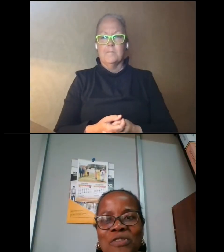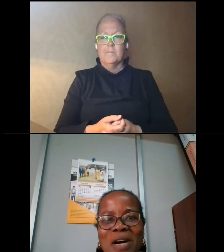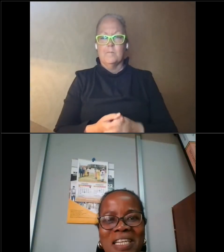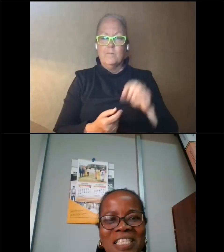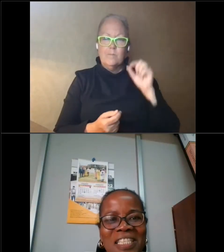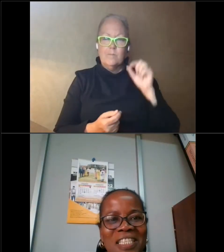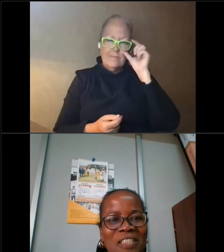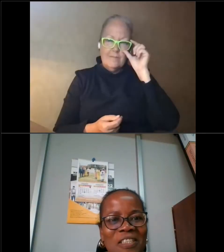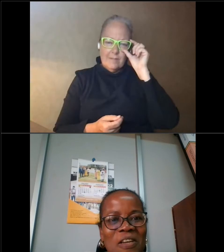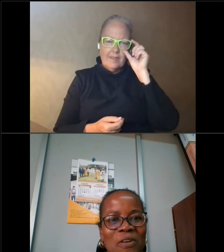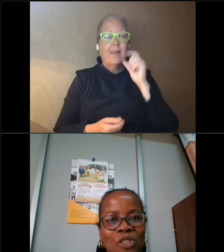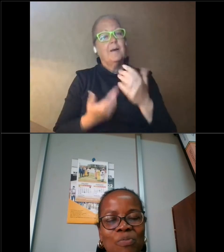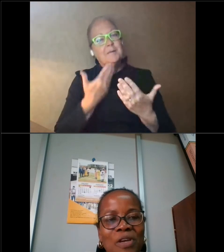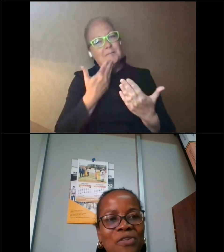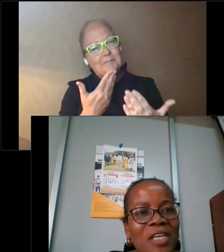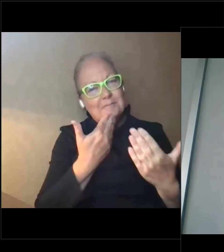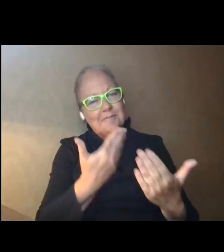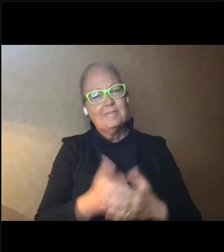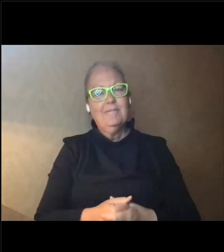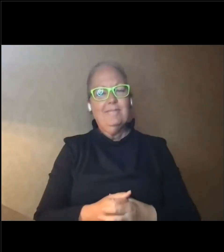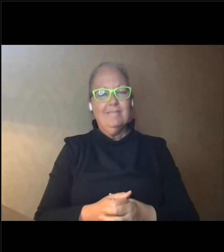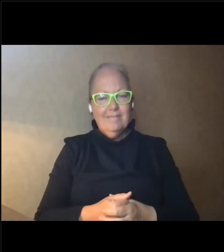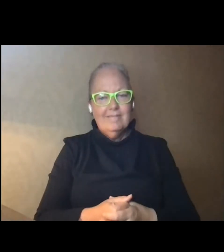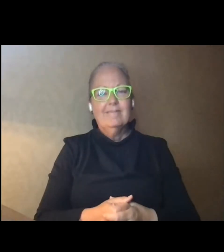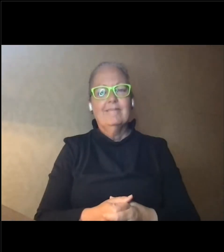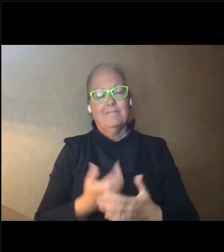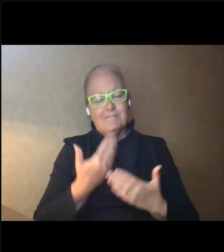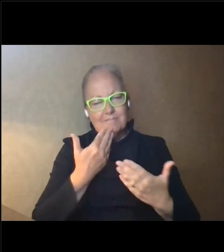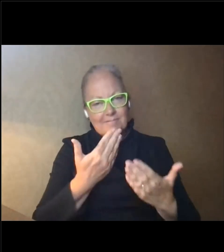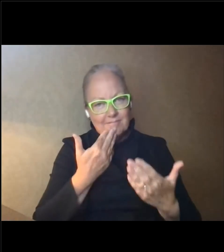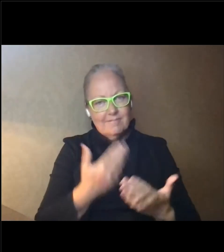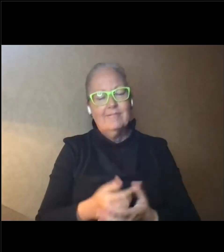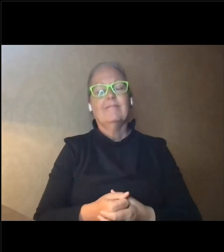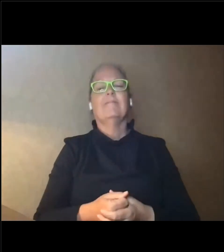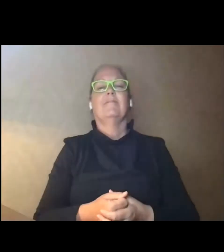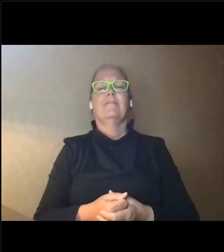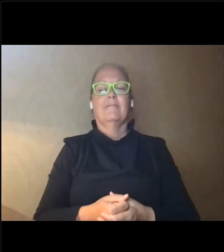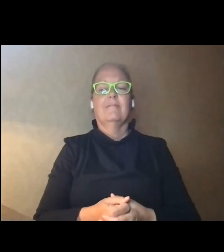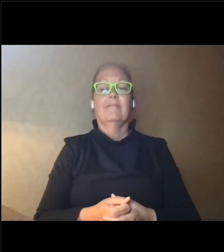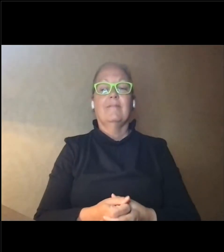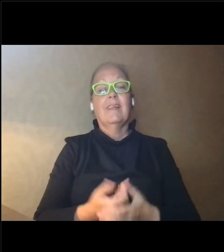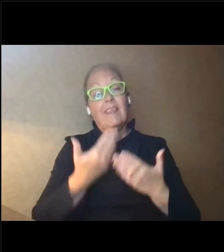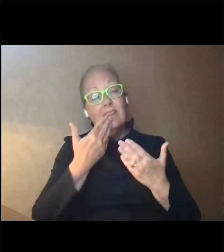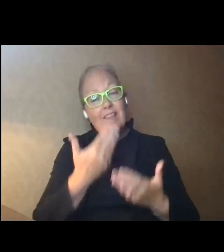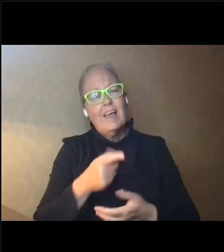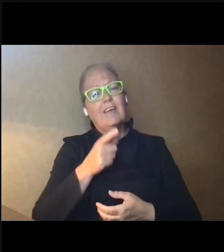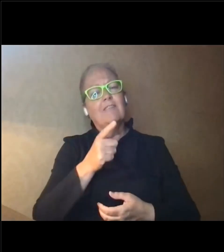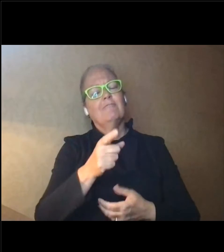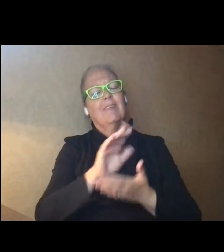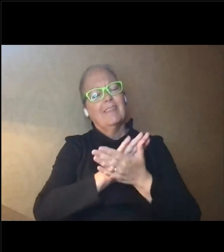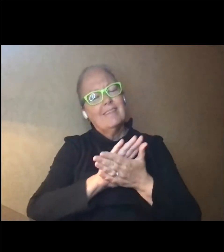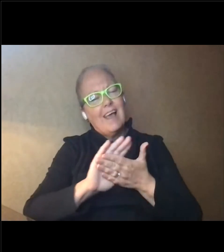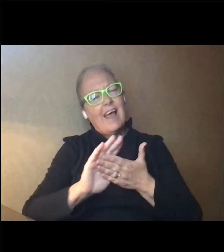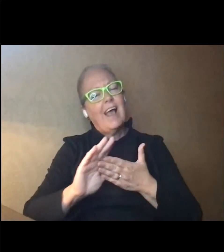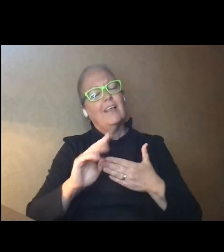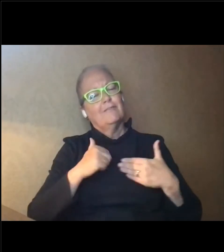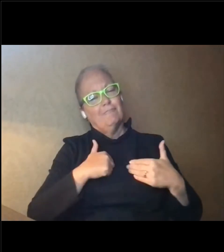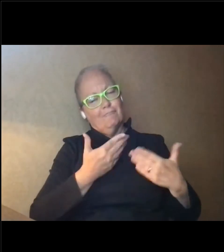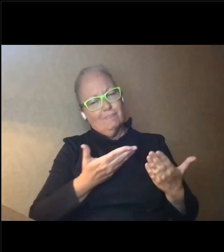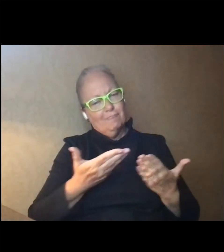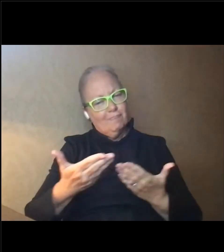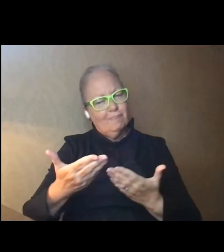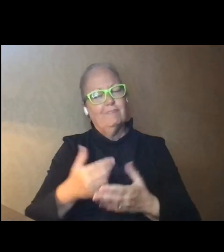Thank you very much, Rosemary. First of all, thank you for your kind introduction. I would like